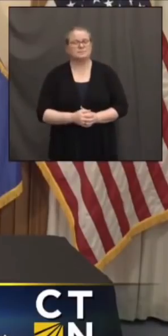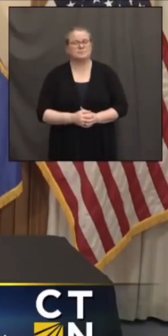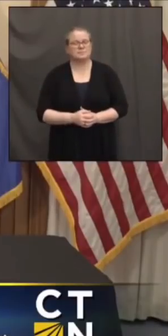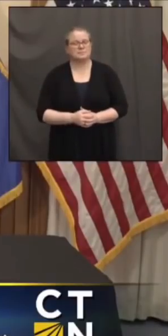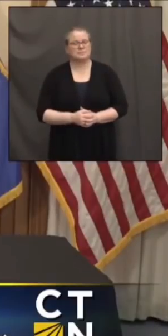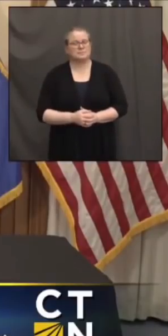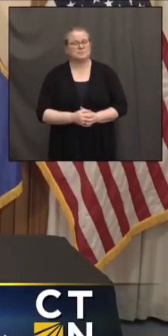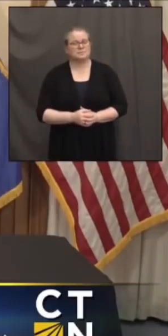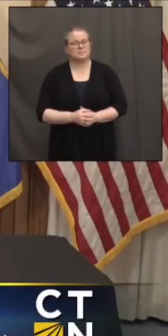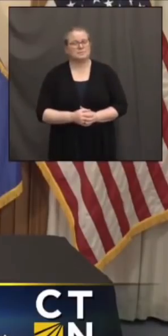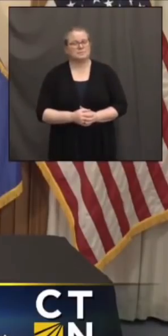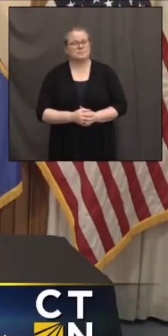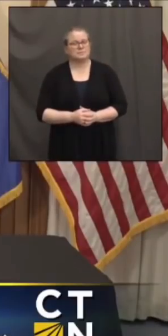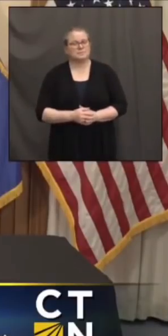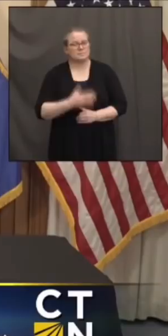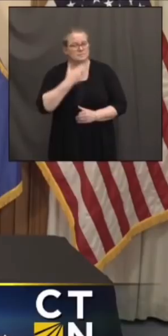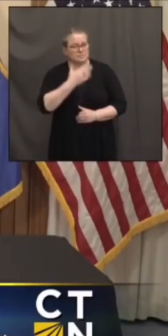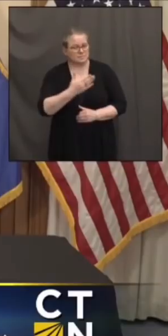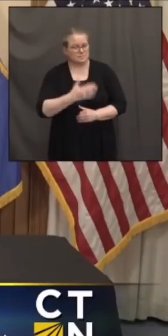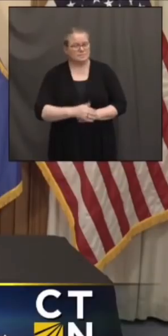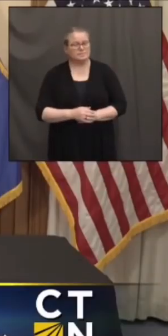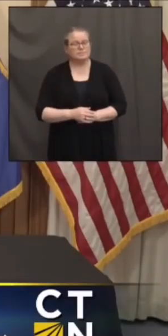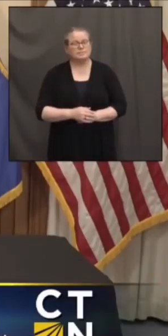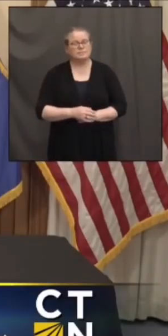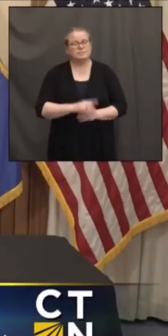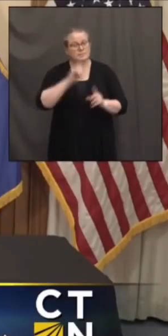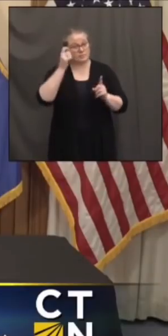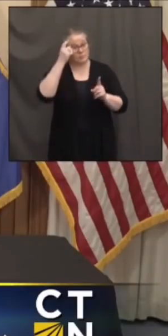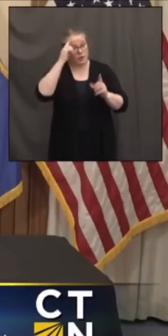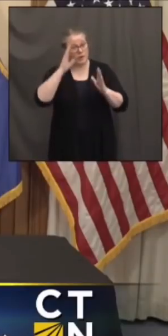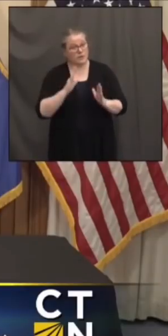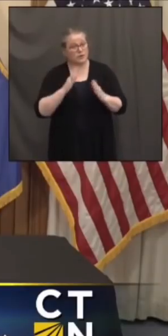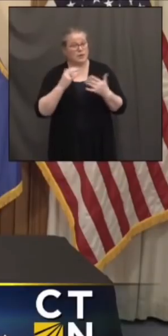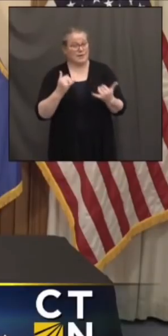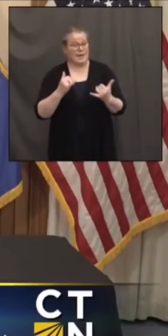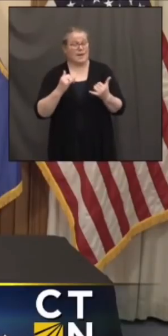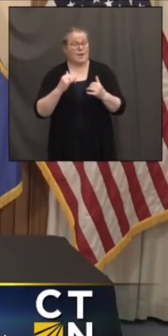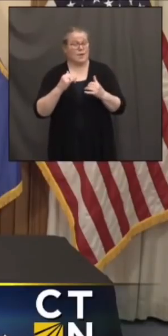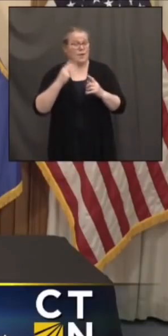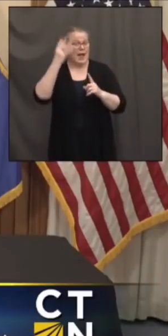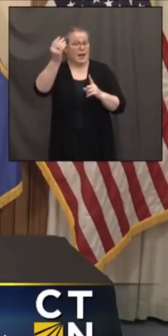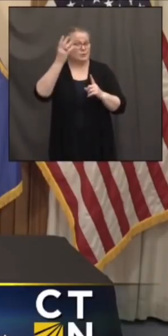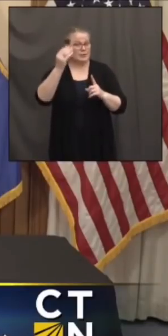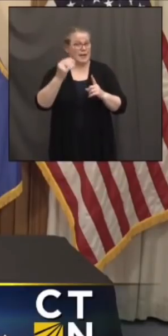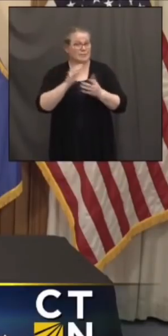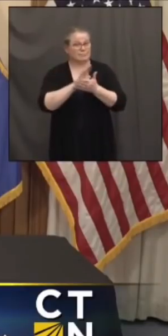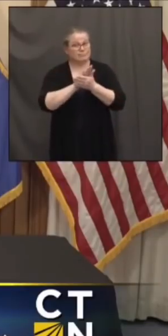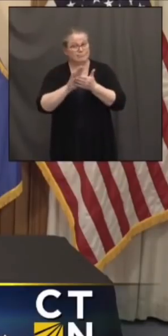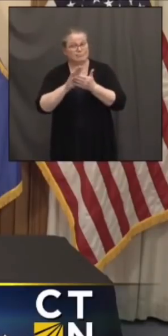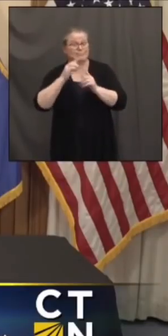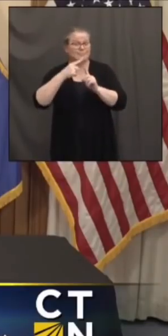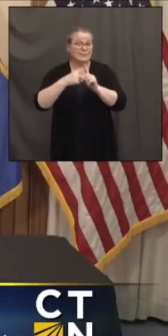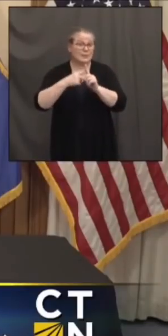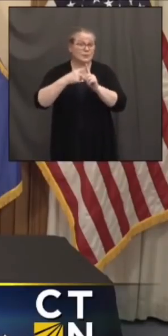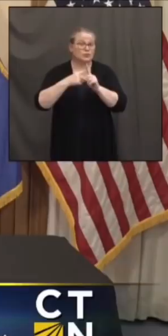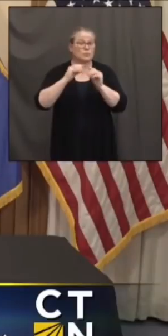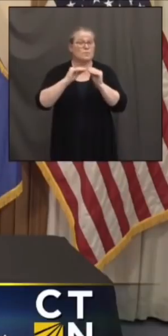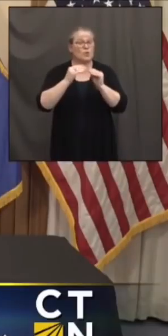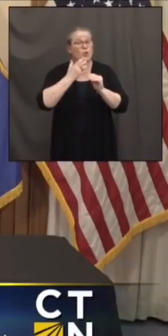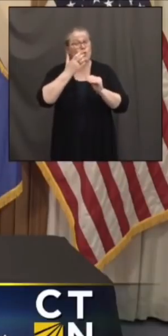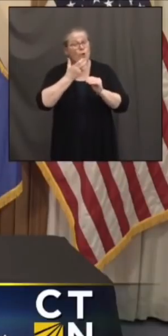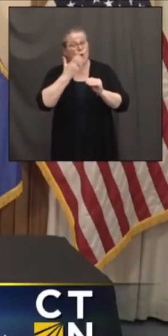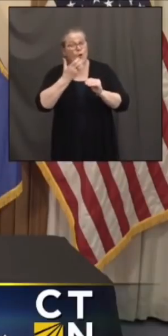Thanks, Max. Governor, with the weather warming up and we're talking about, parades and graduations and outdoor